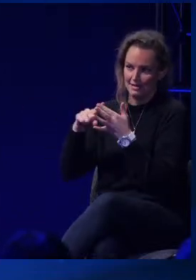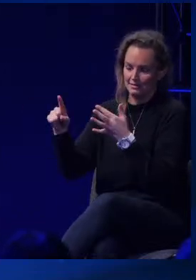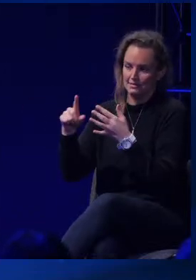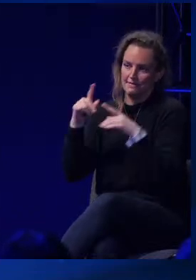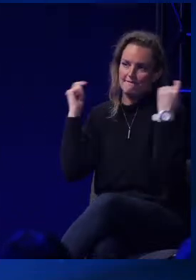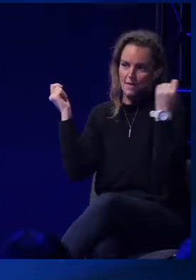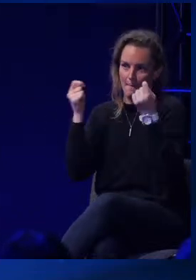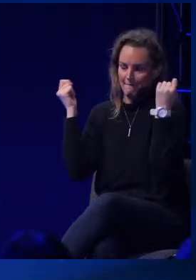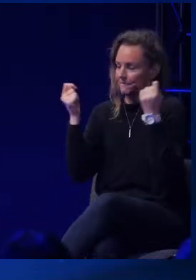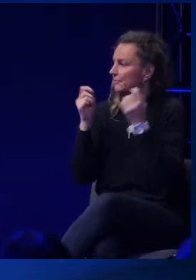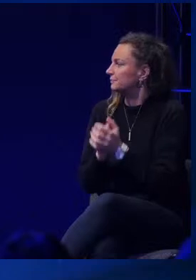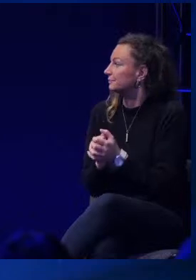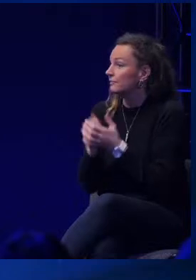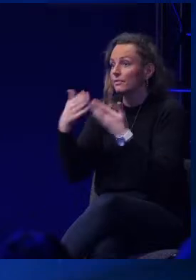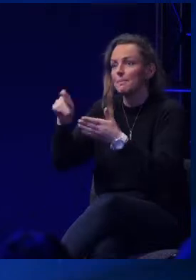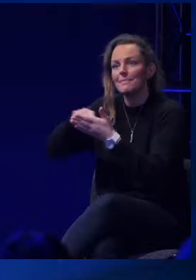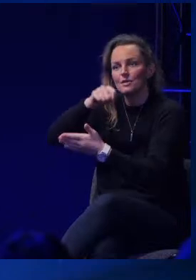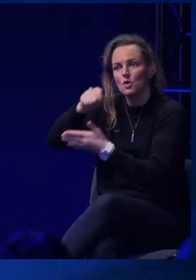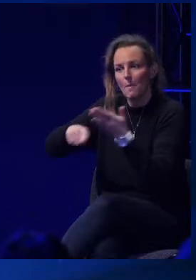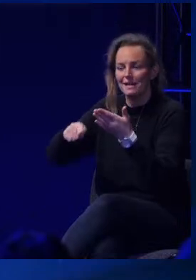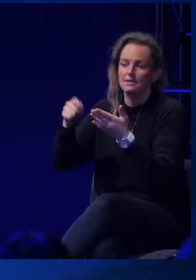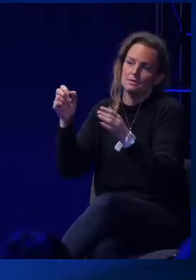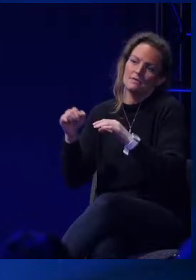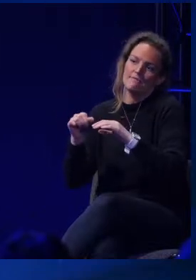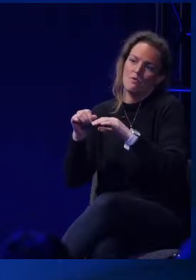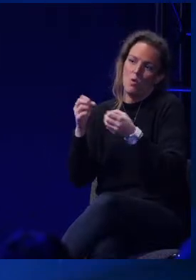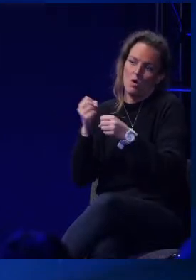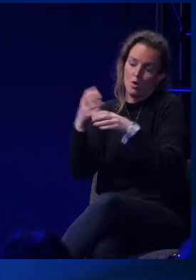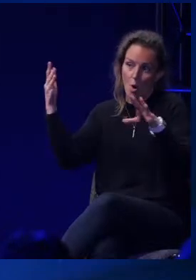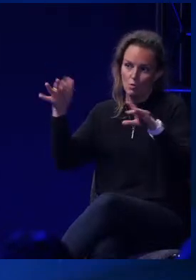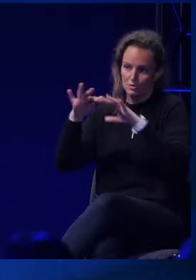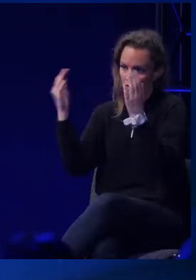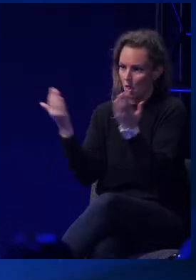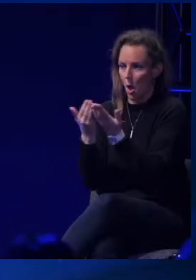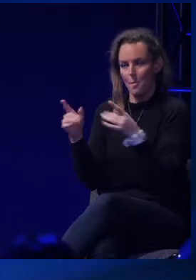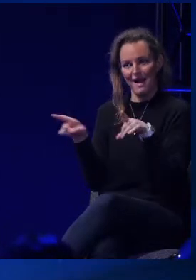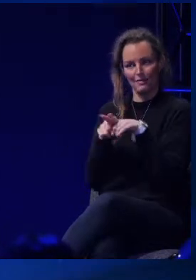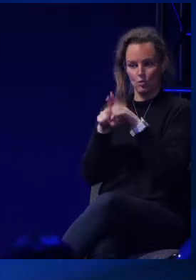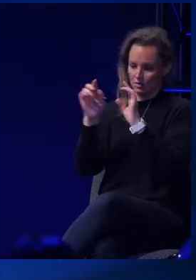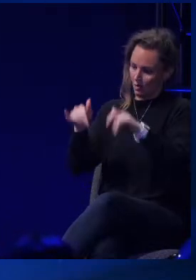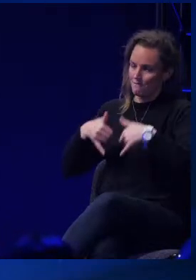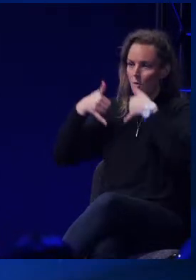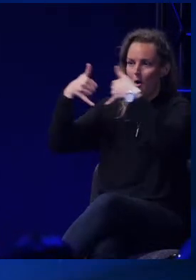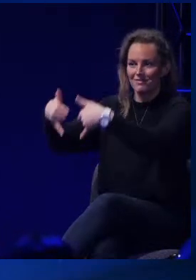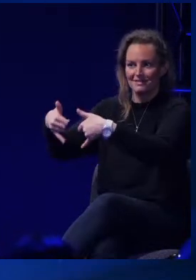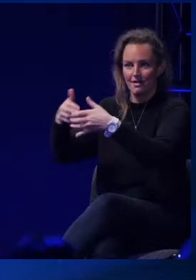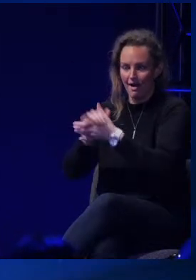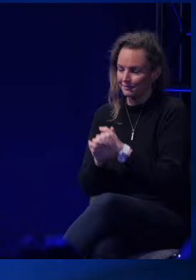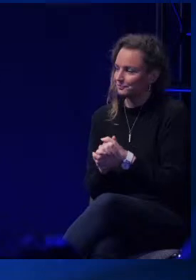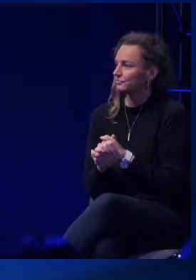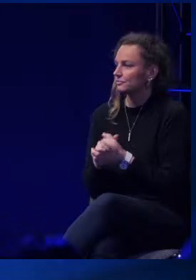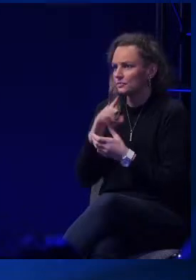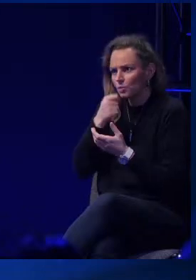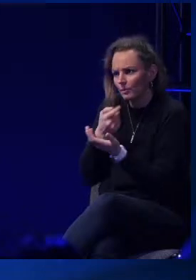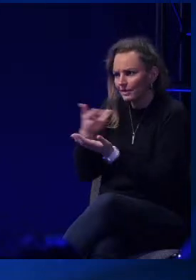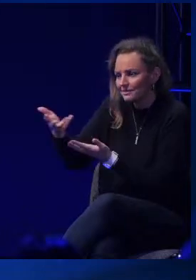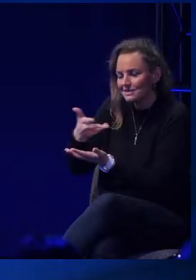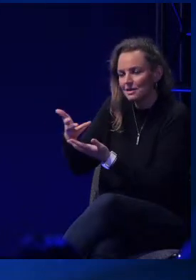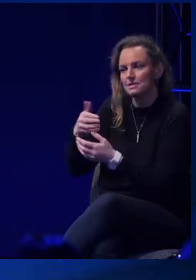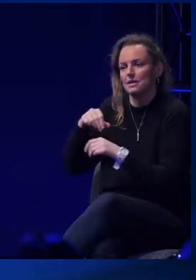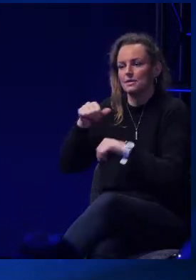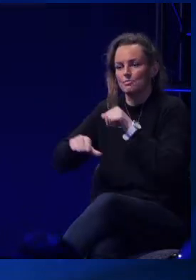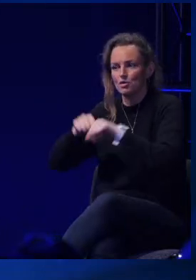has been nominated for the Golden Globe and for the Oscar. So we will be discussing the process of look development